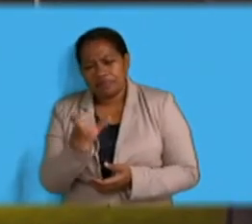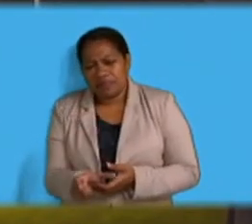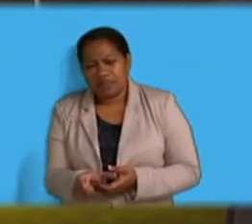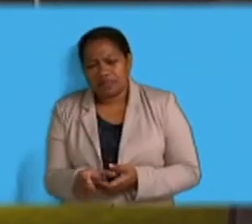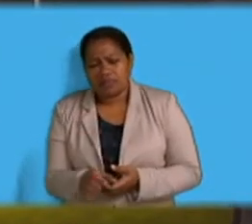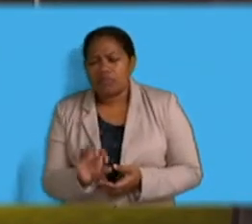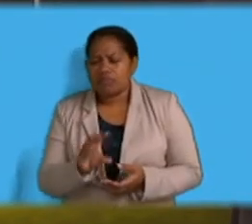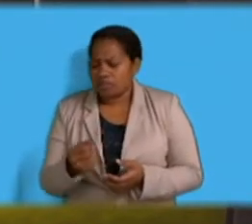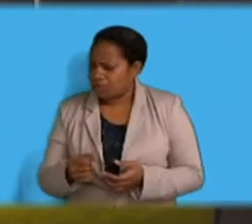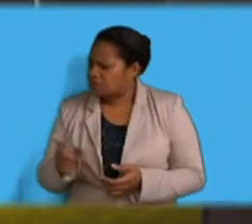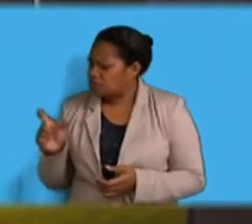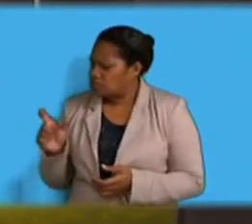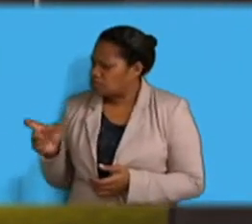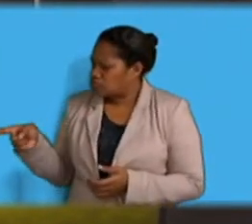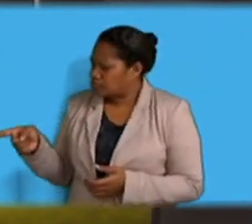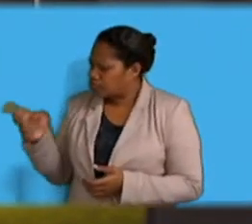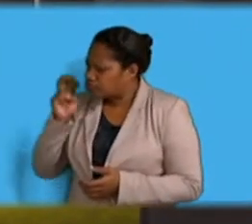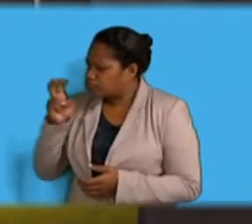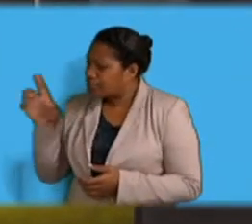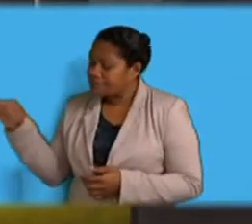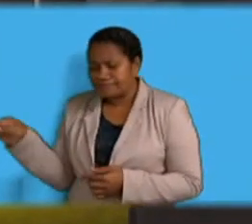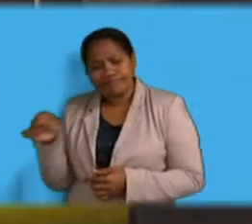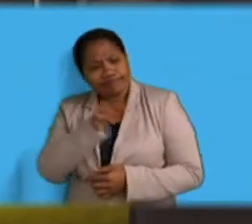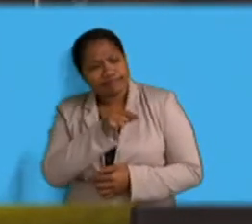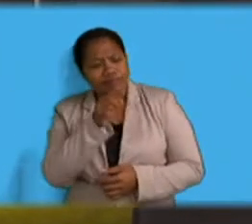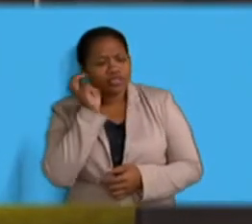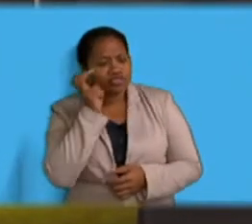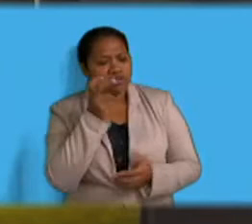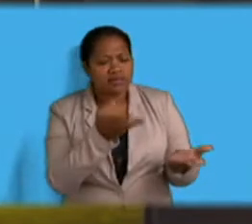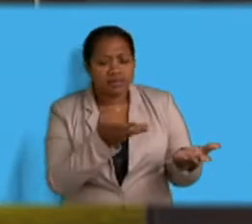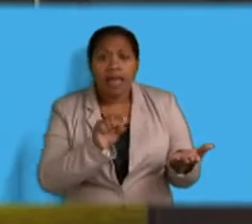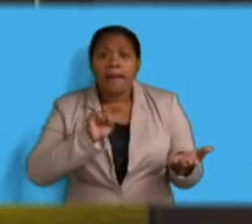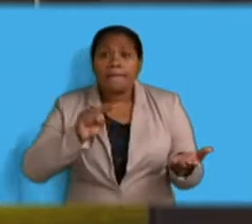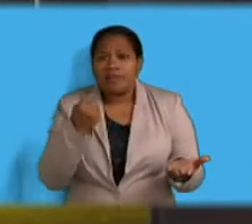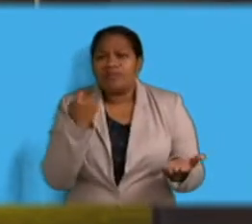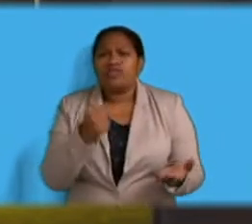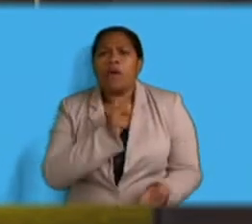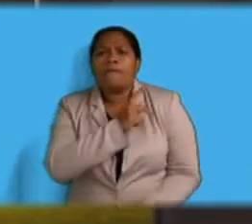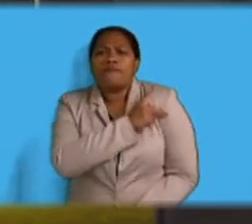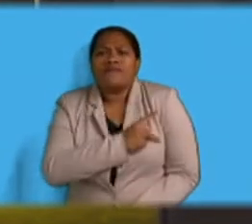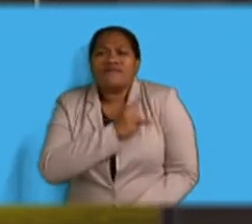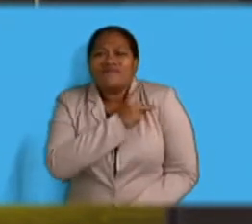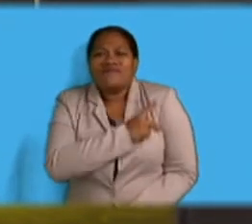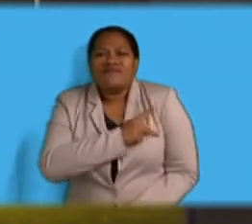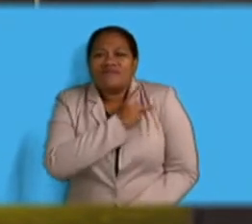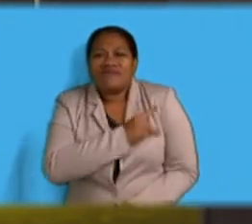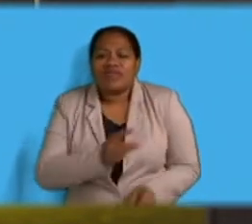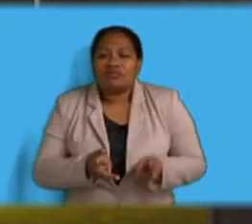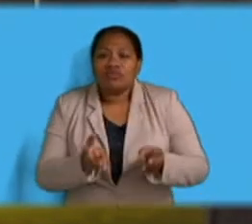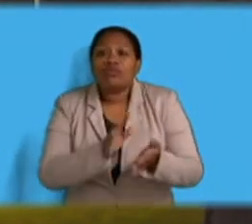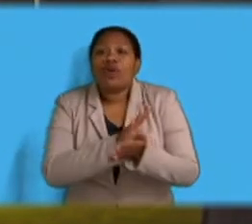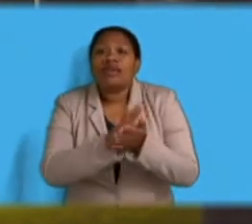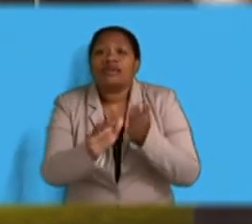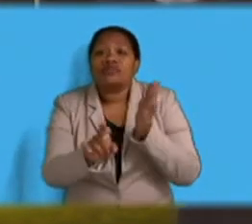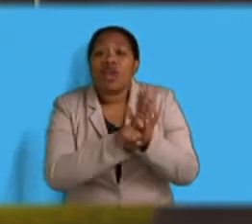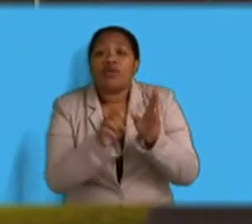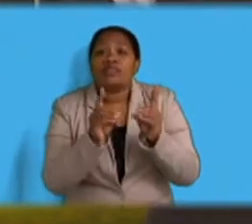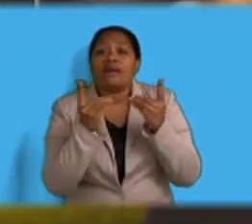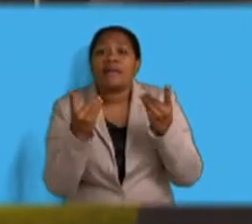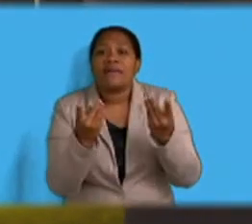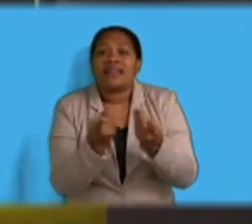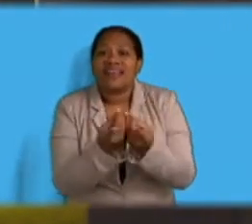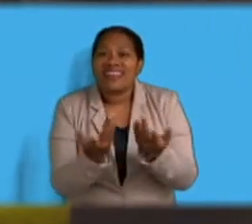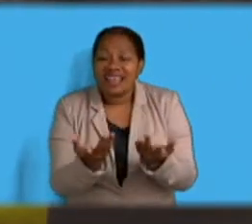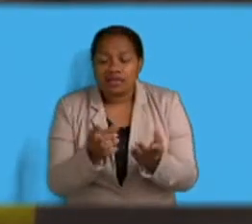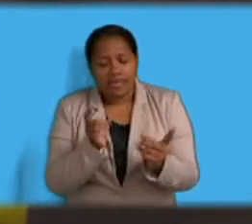training, they'll send them away on training. There has not been no professionalization of the HR departments. So that's very important. As